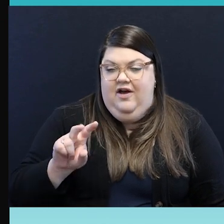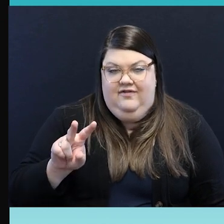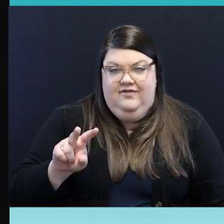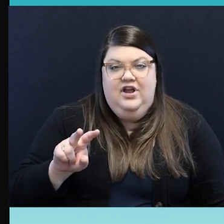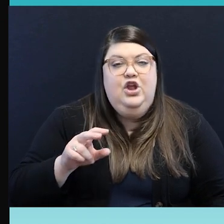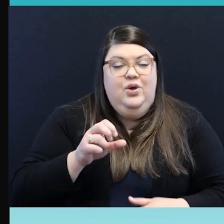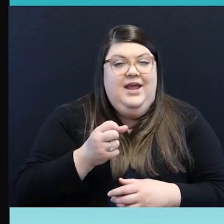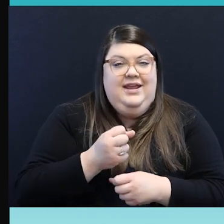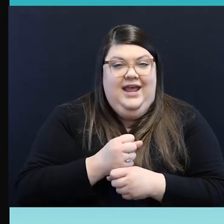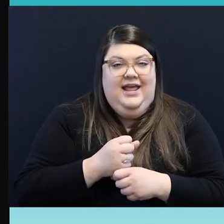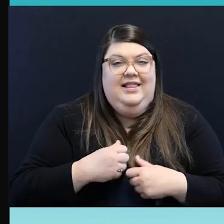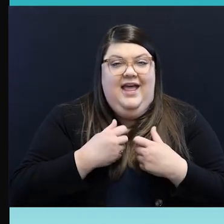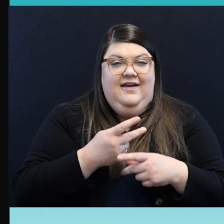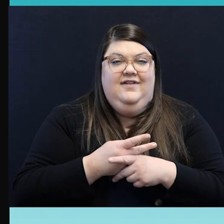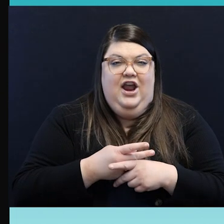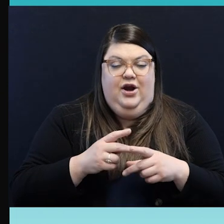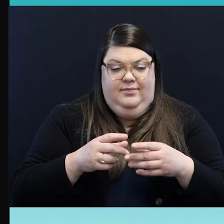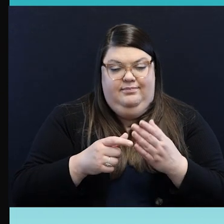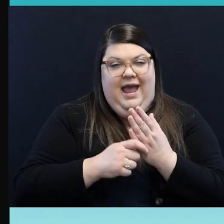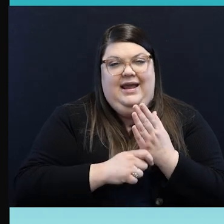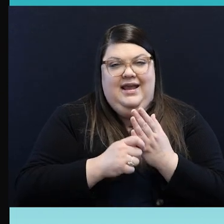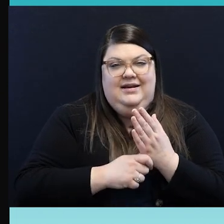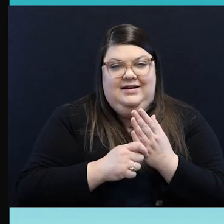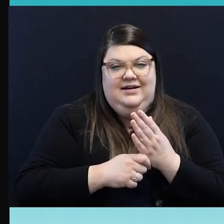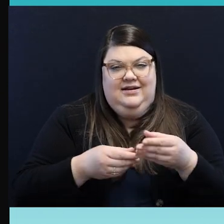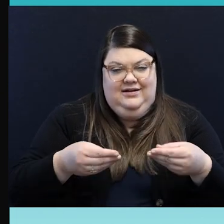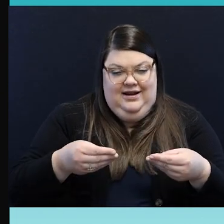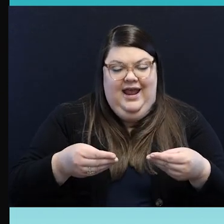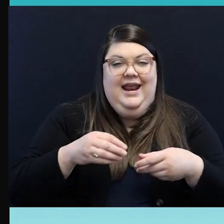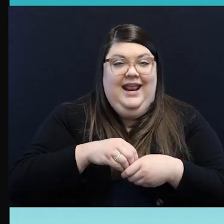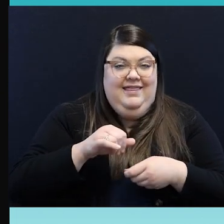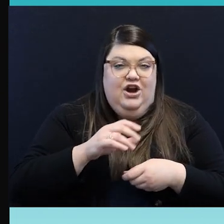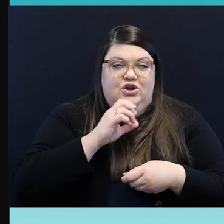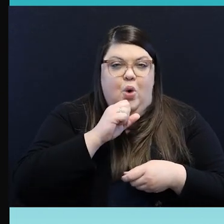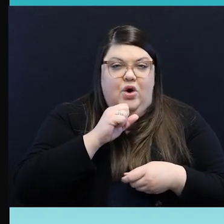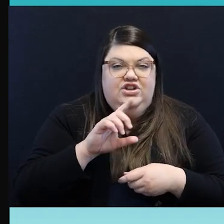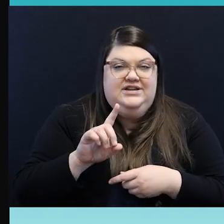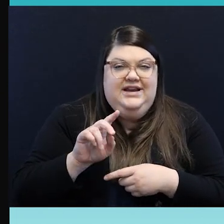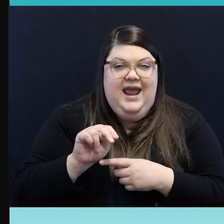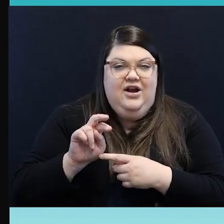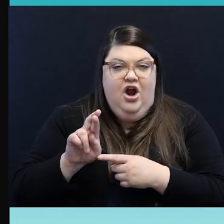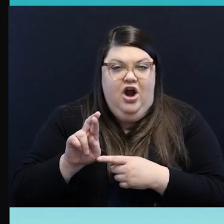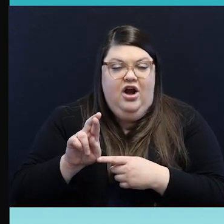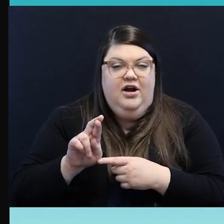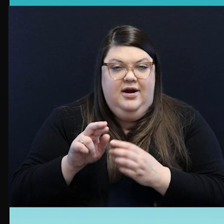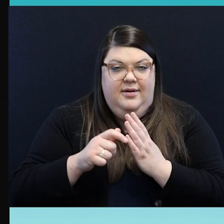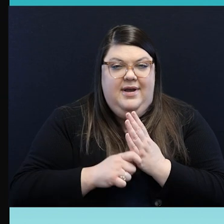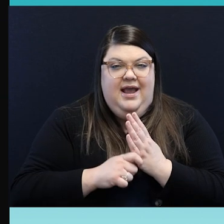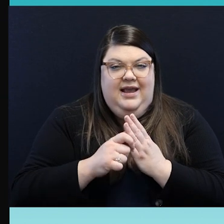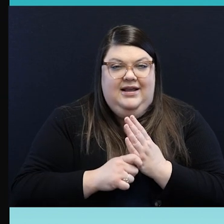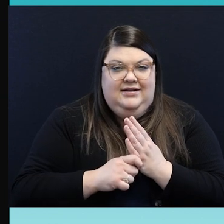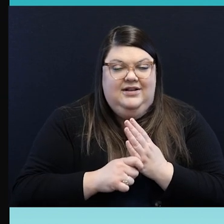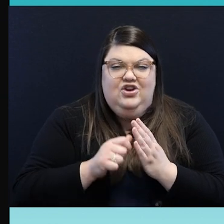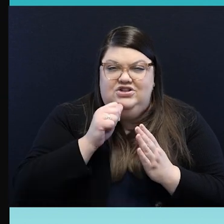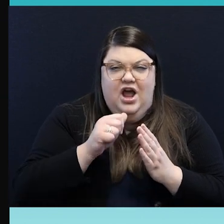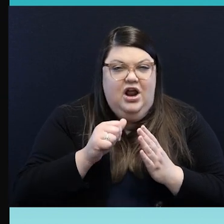within that is the orange DNR. It will give you information. There is not a wallet